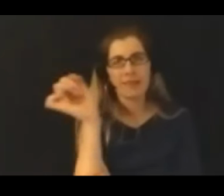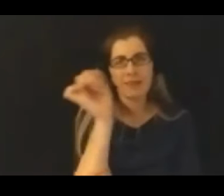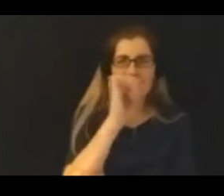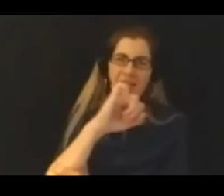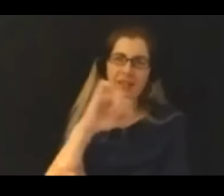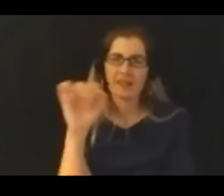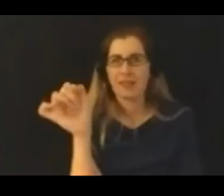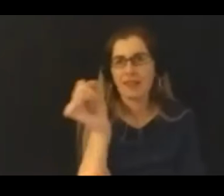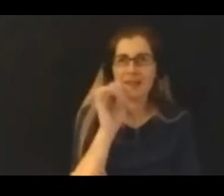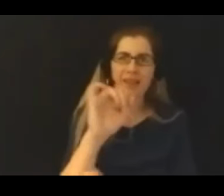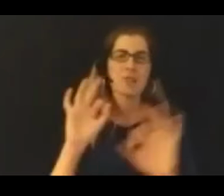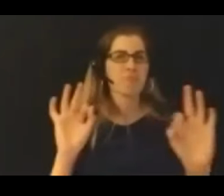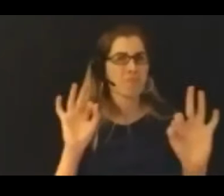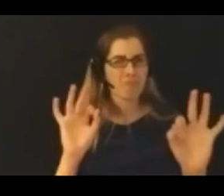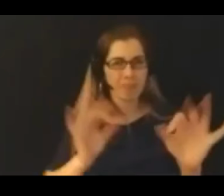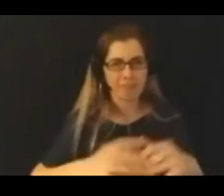seat. Lovely.